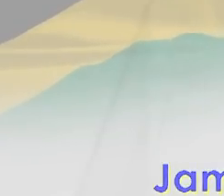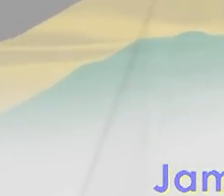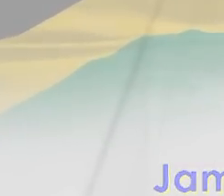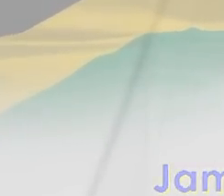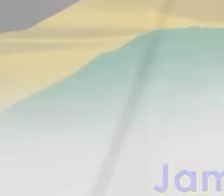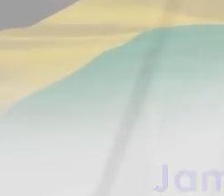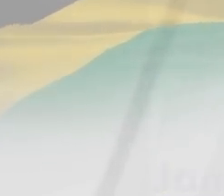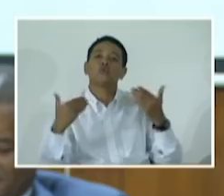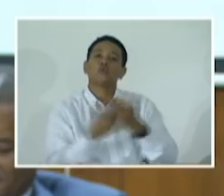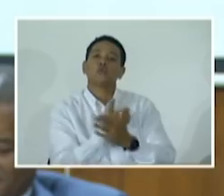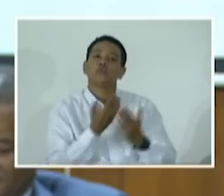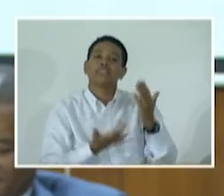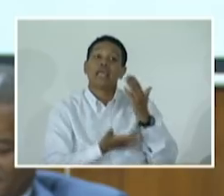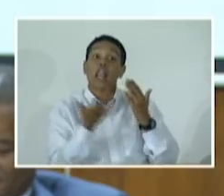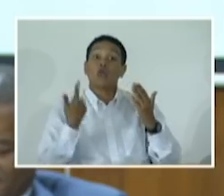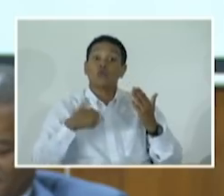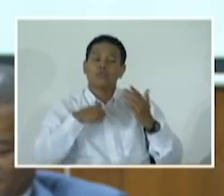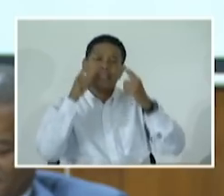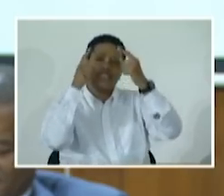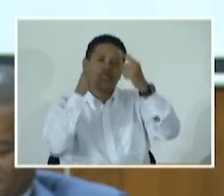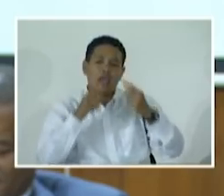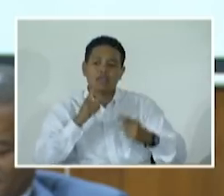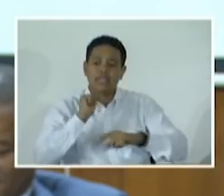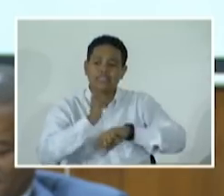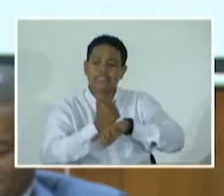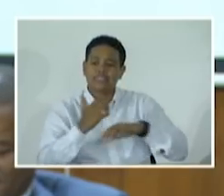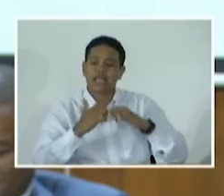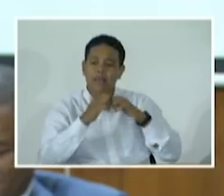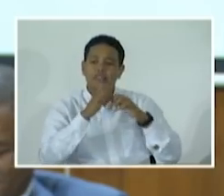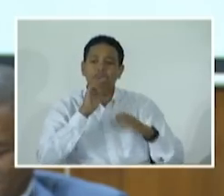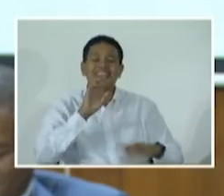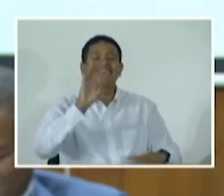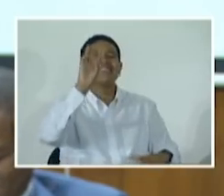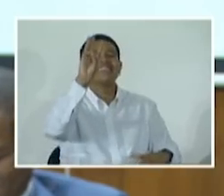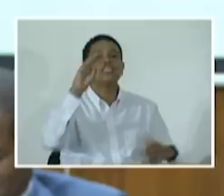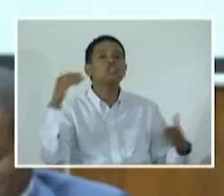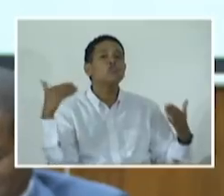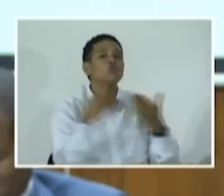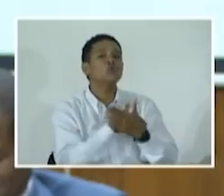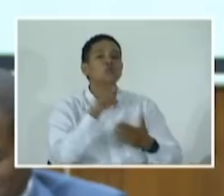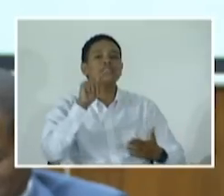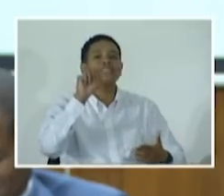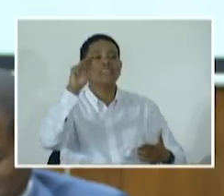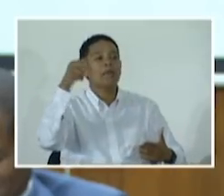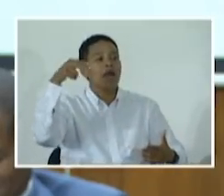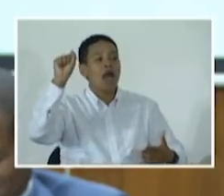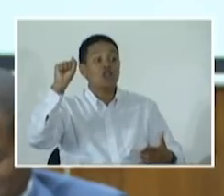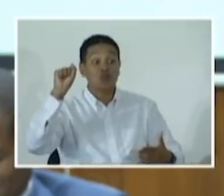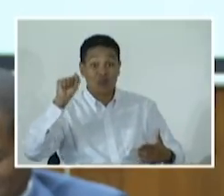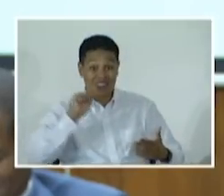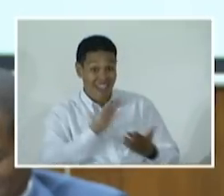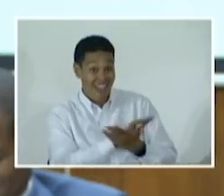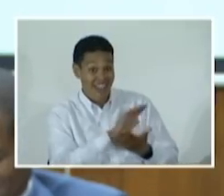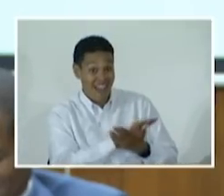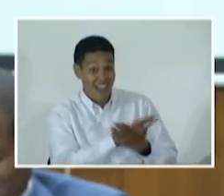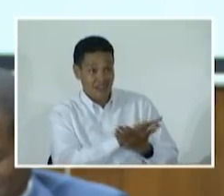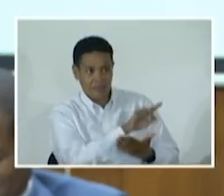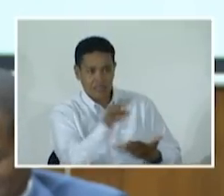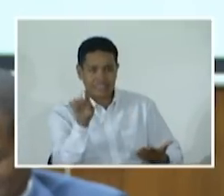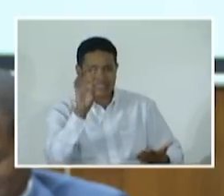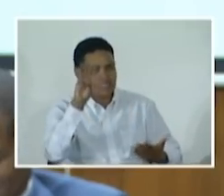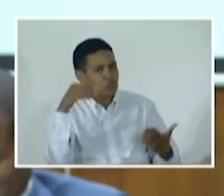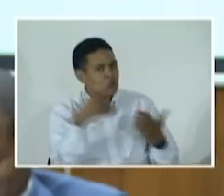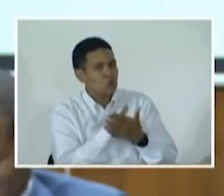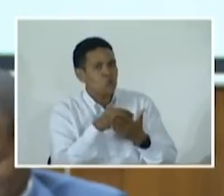Harvard University. We are targeting the establishment of 6 new STEM high schools, academies, that will serve